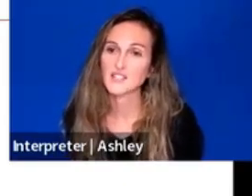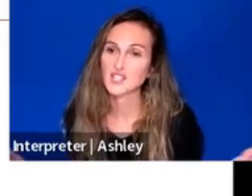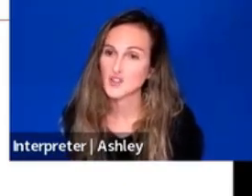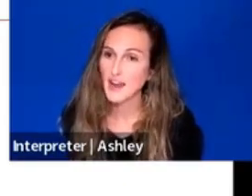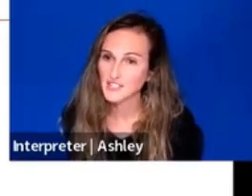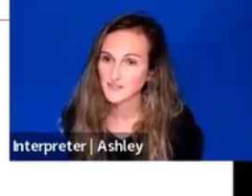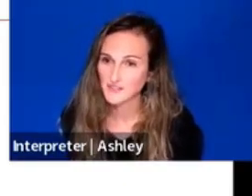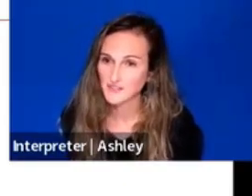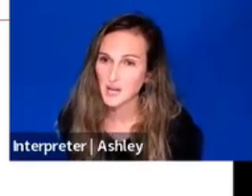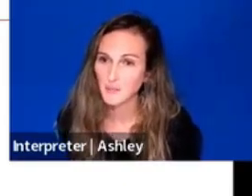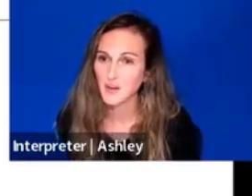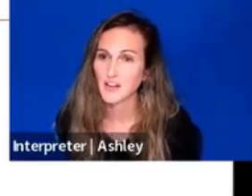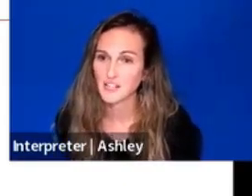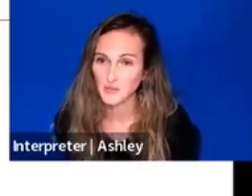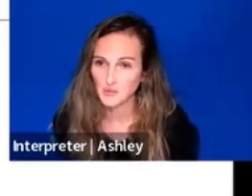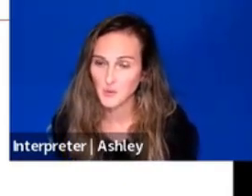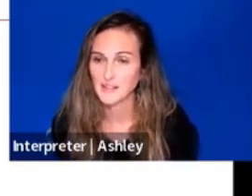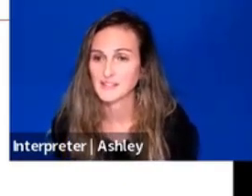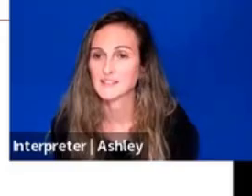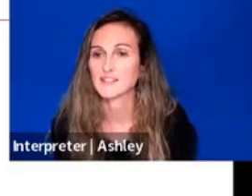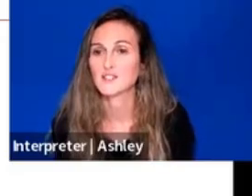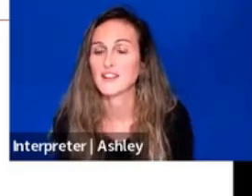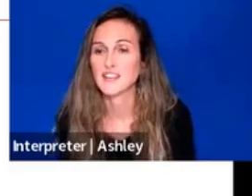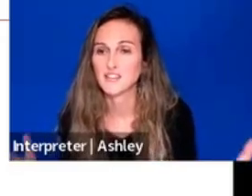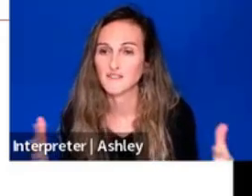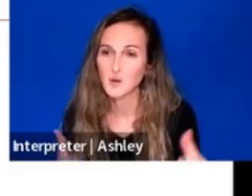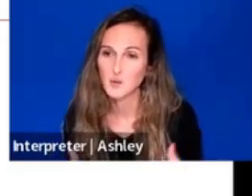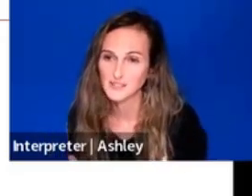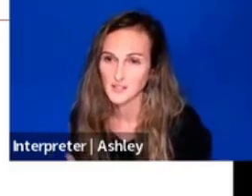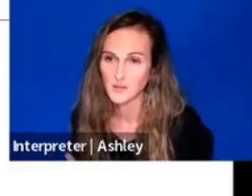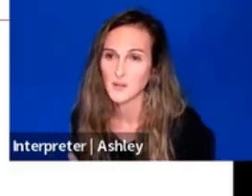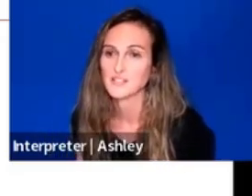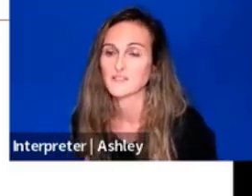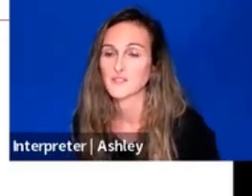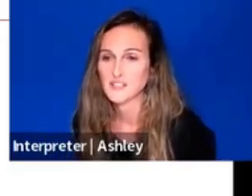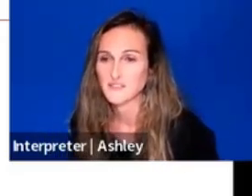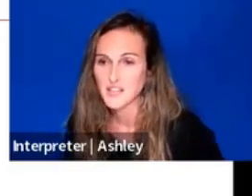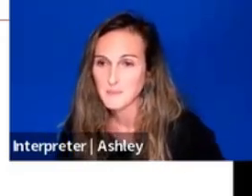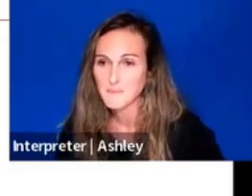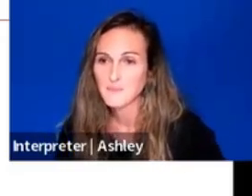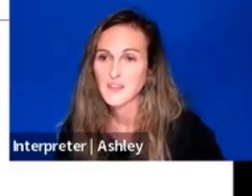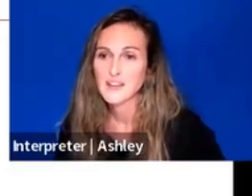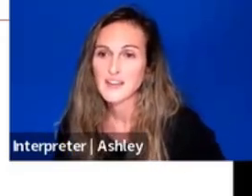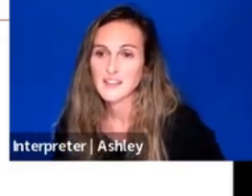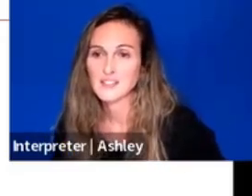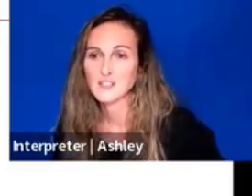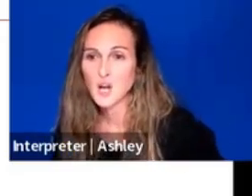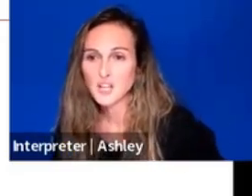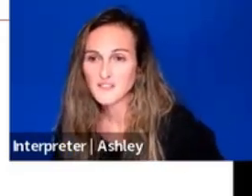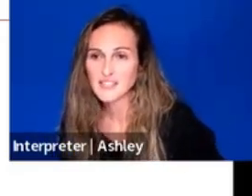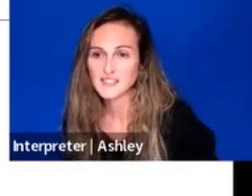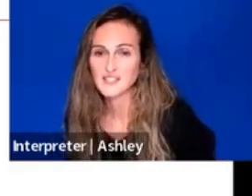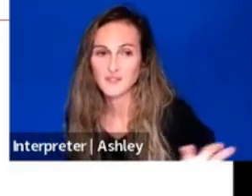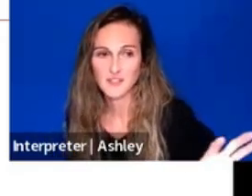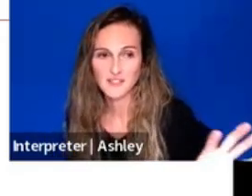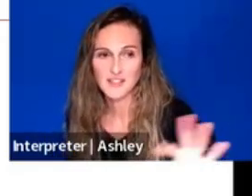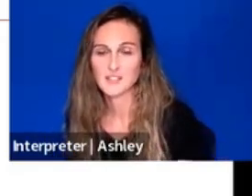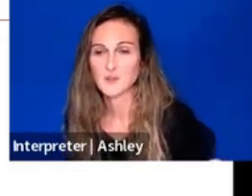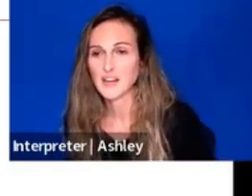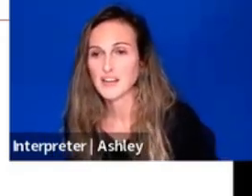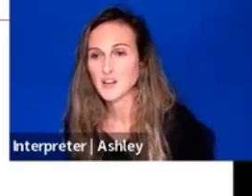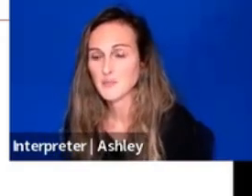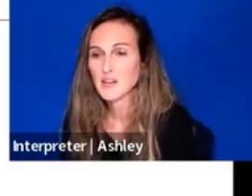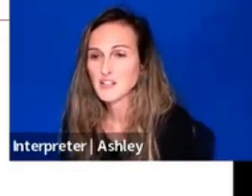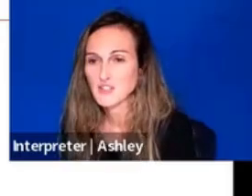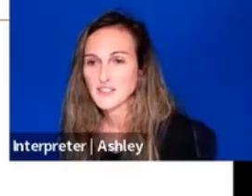outside distractive type audio noise so that they can focus on what's in front of them. There's all of these different things